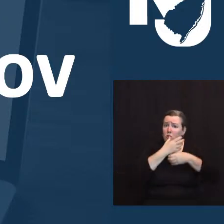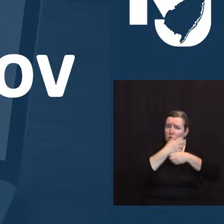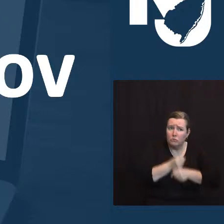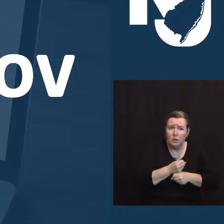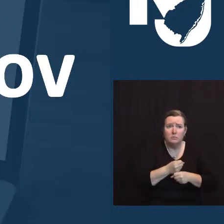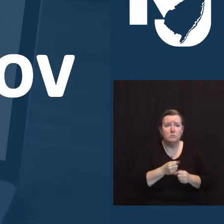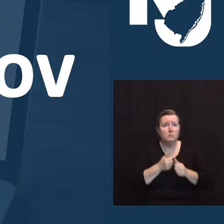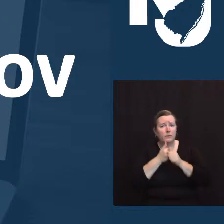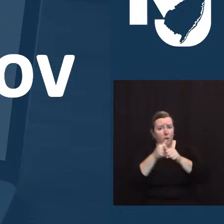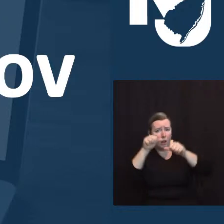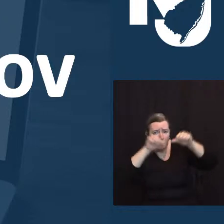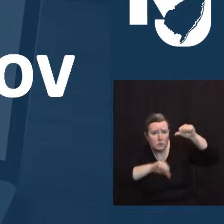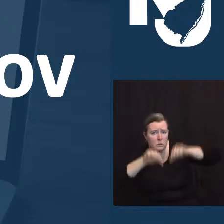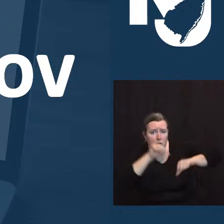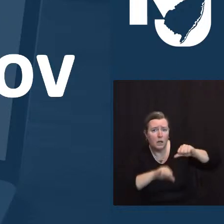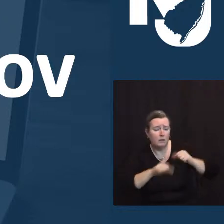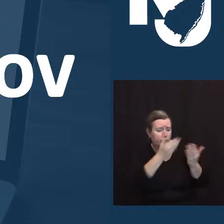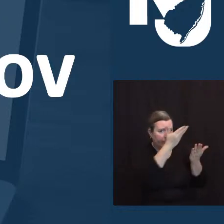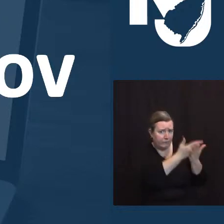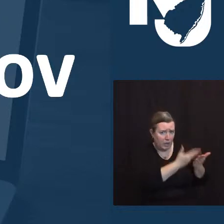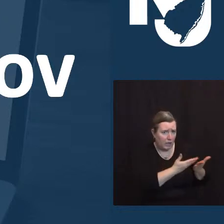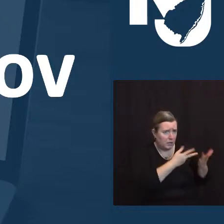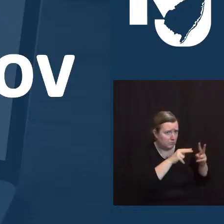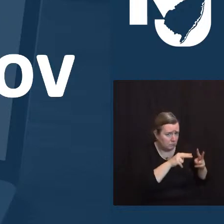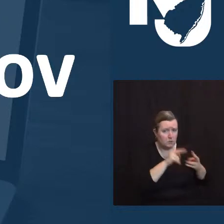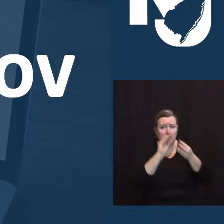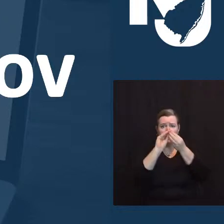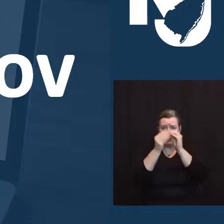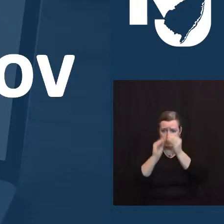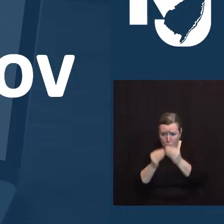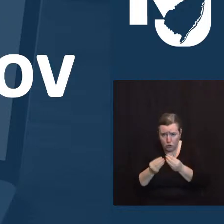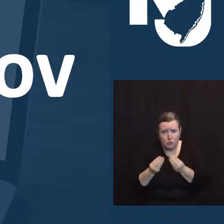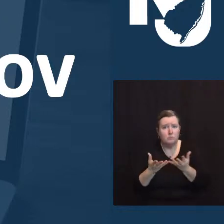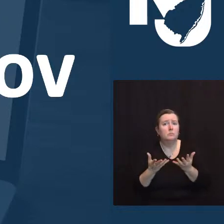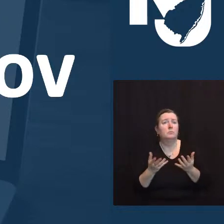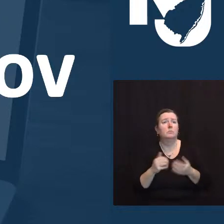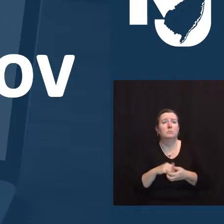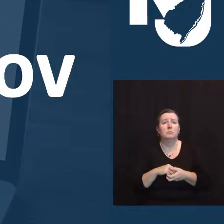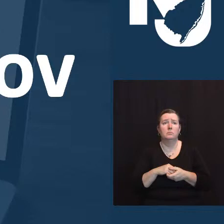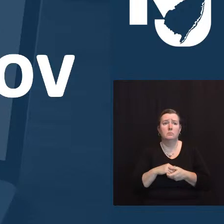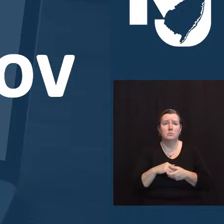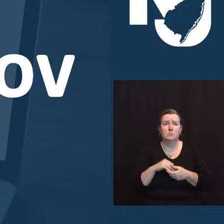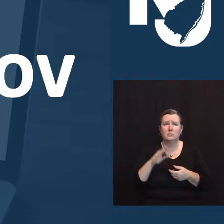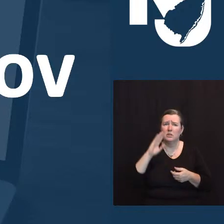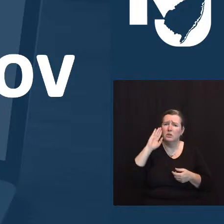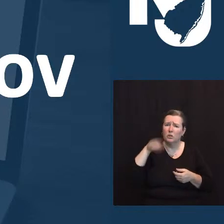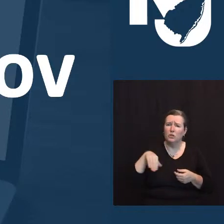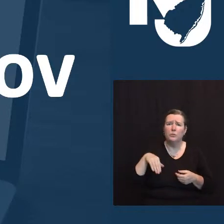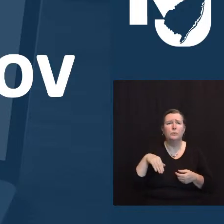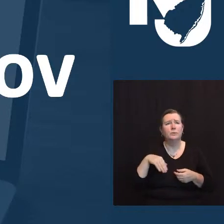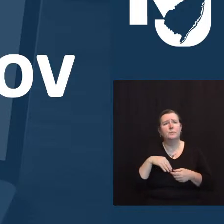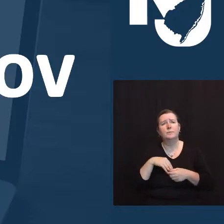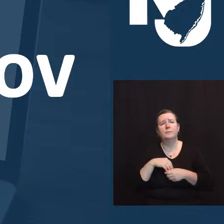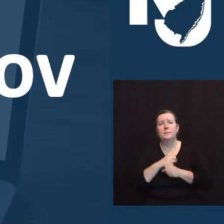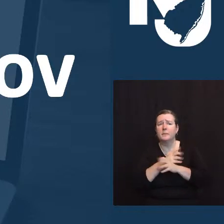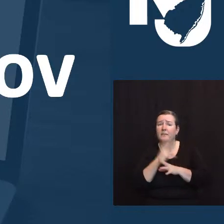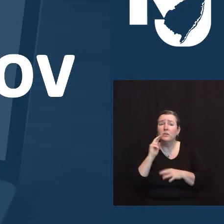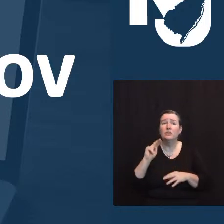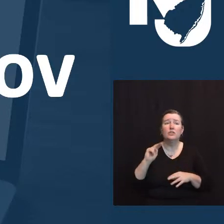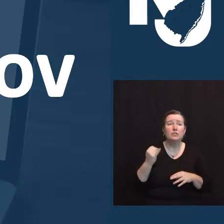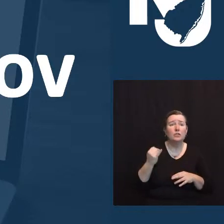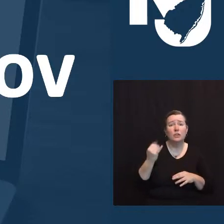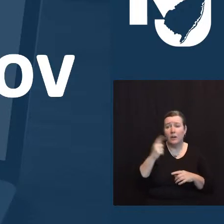facts. More than a year ago, we knew that we would have to prepare our state and each of you for the worst and hope for the